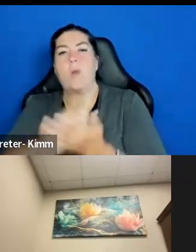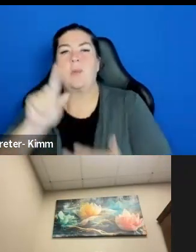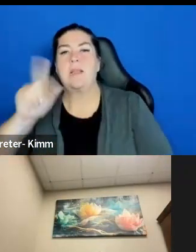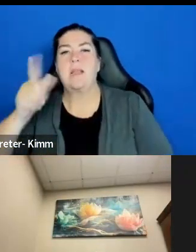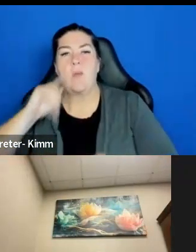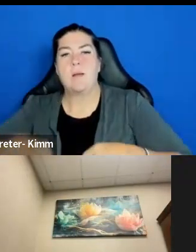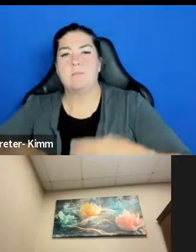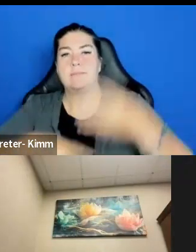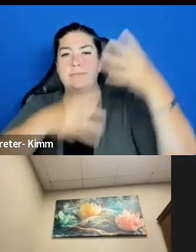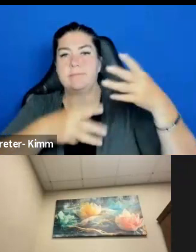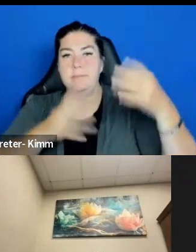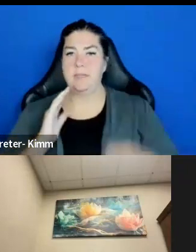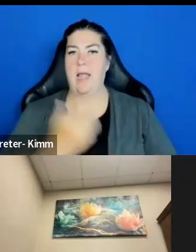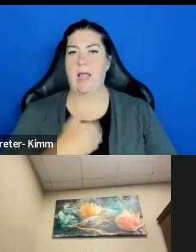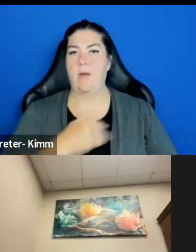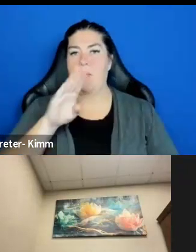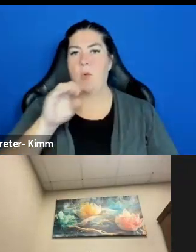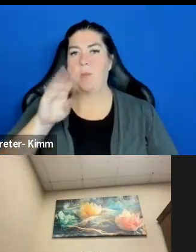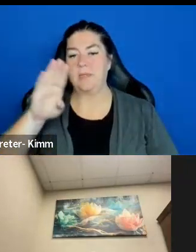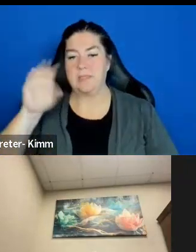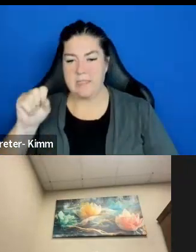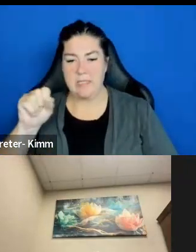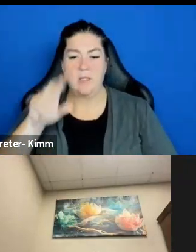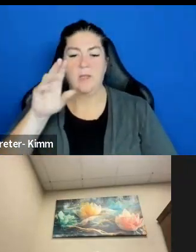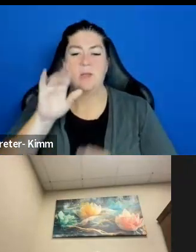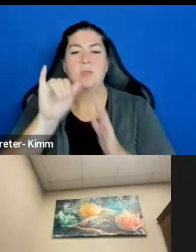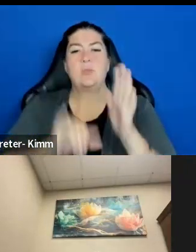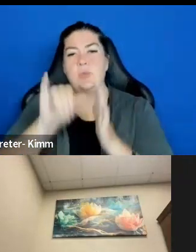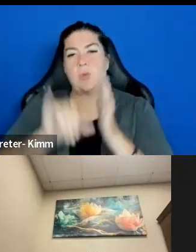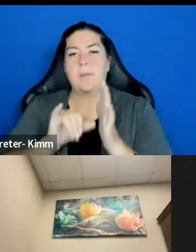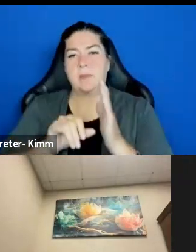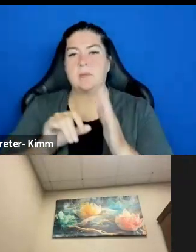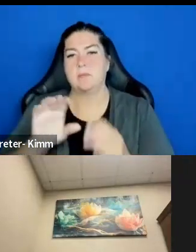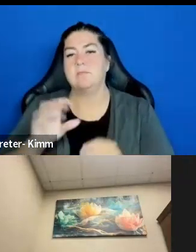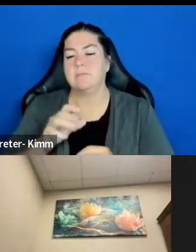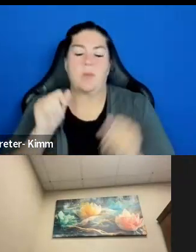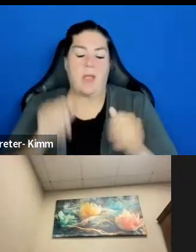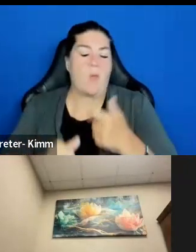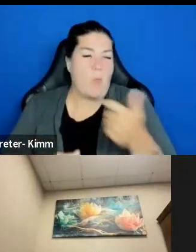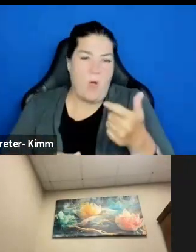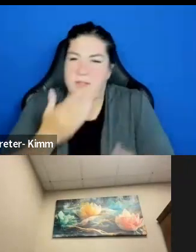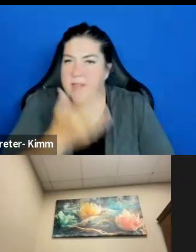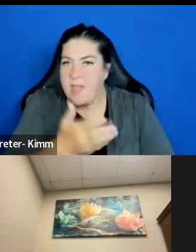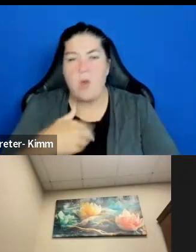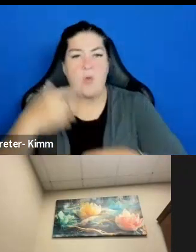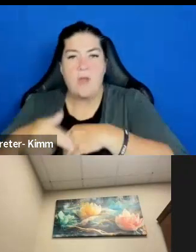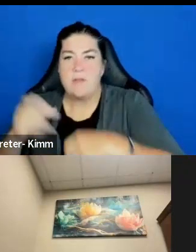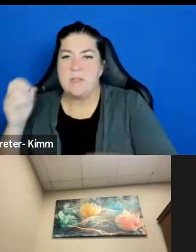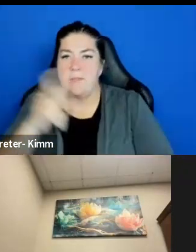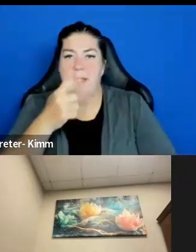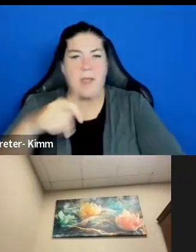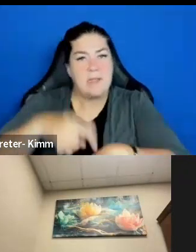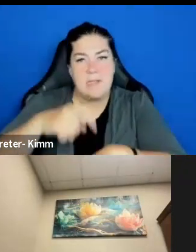onto our UOBC YouTube channel. So you're welcome to watch it there. You're welcome to reference back anytime. If you're